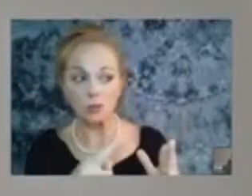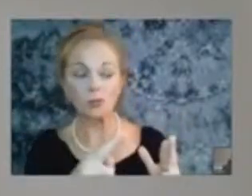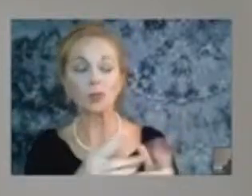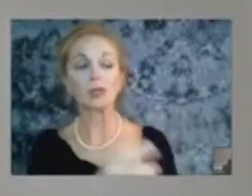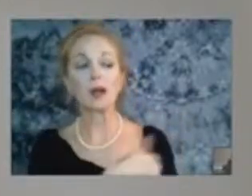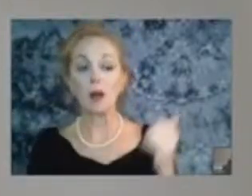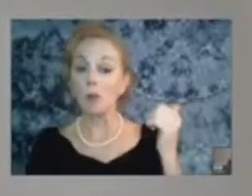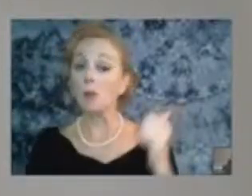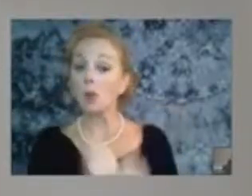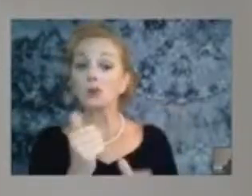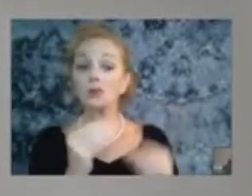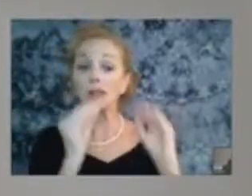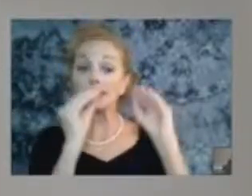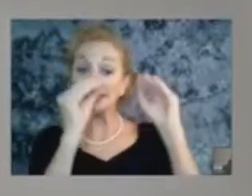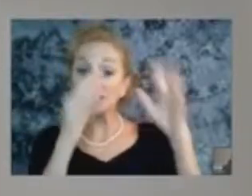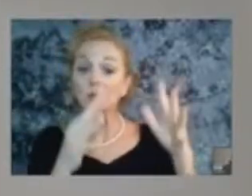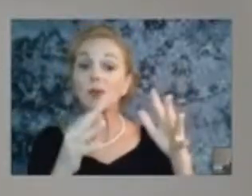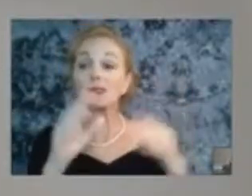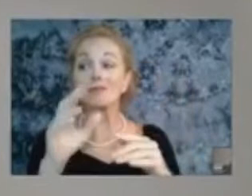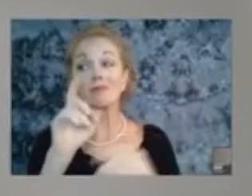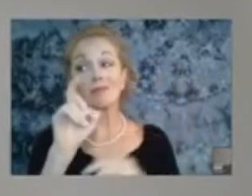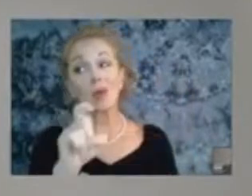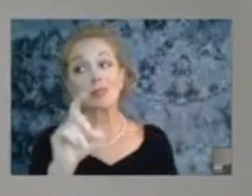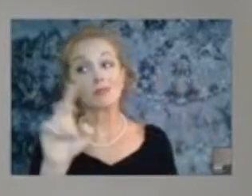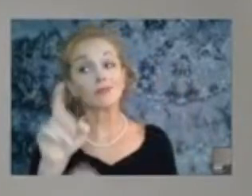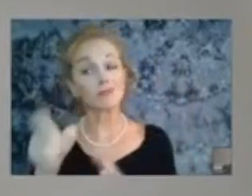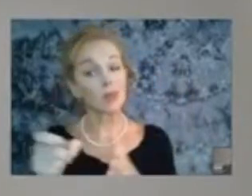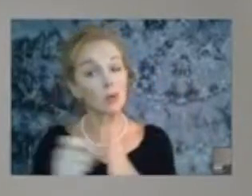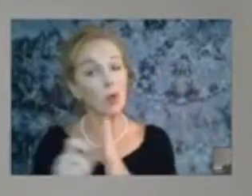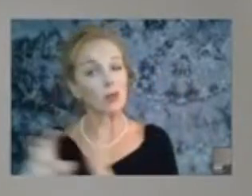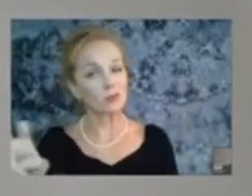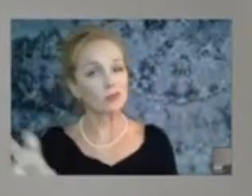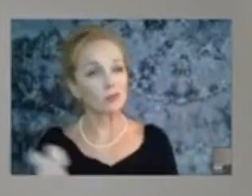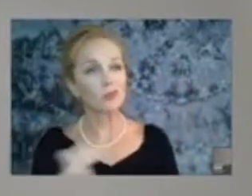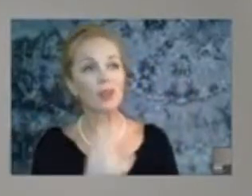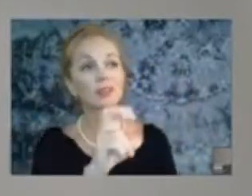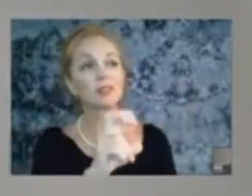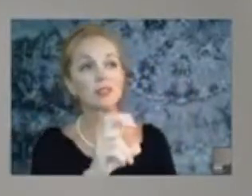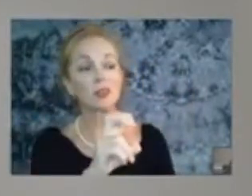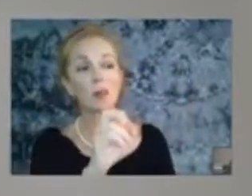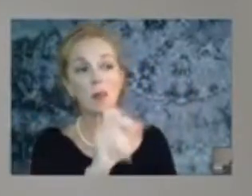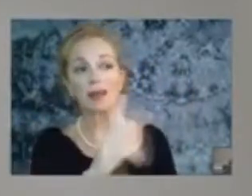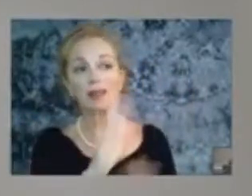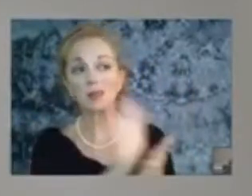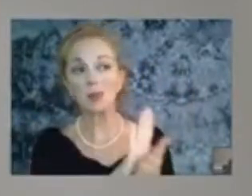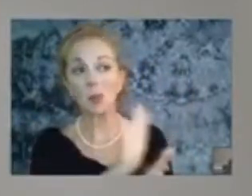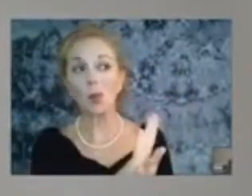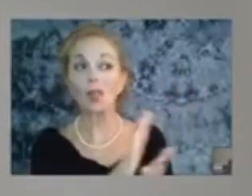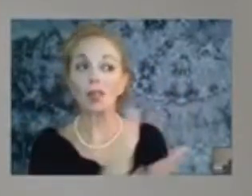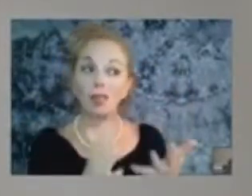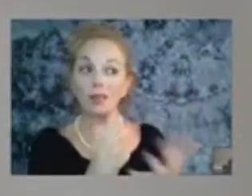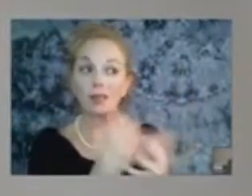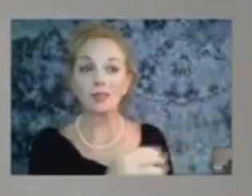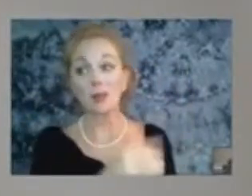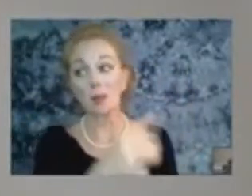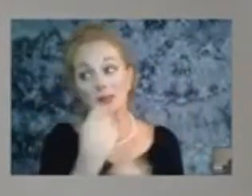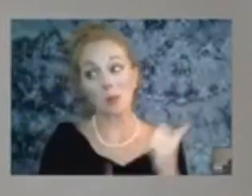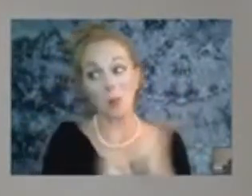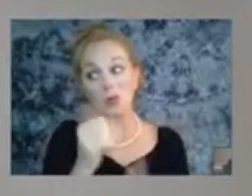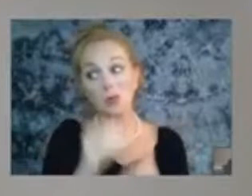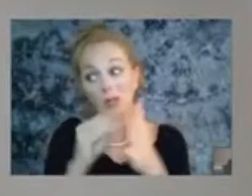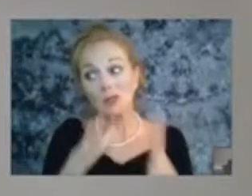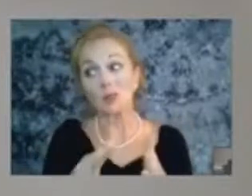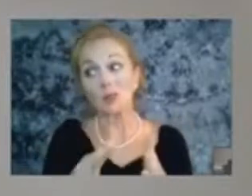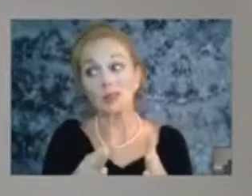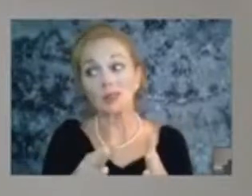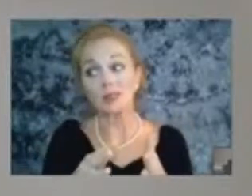have to transition back because most of our students have opted for in-person learning. Even though we have several who have opted for the remote academy, we are